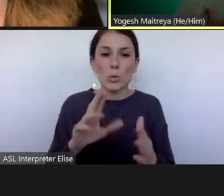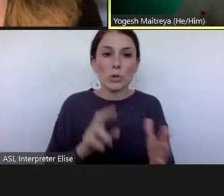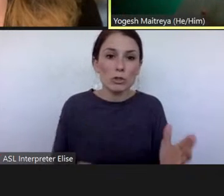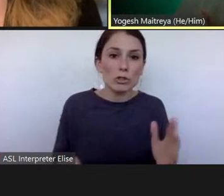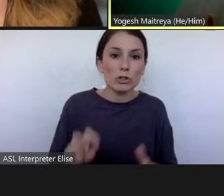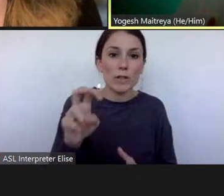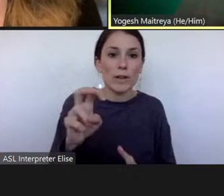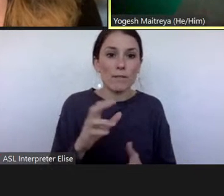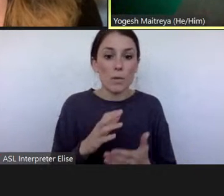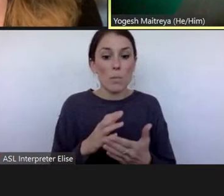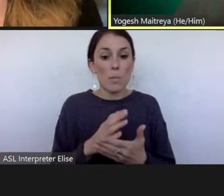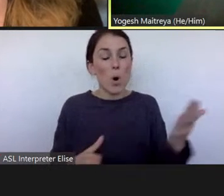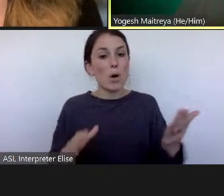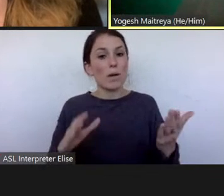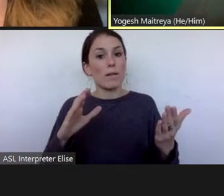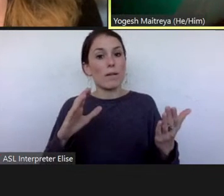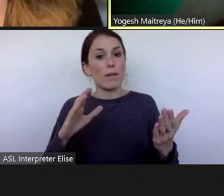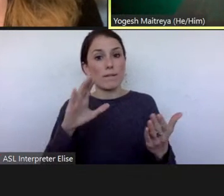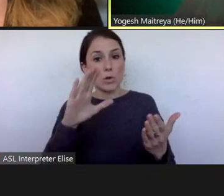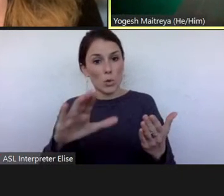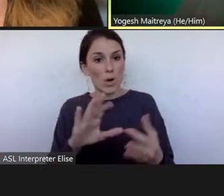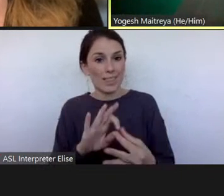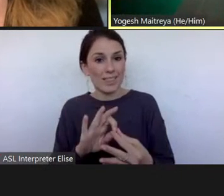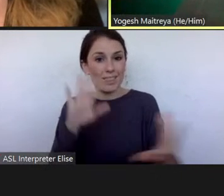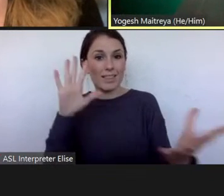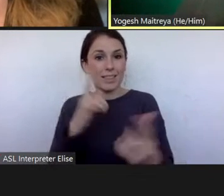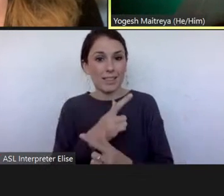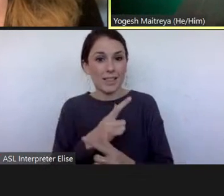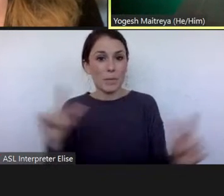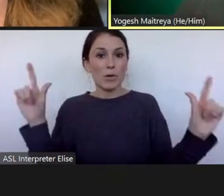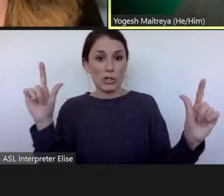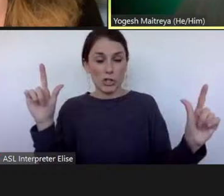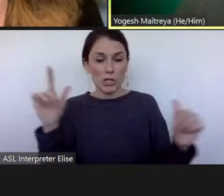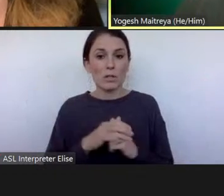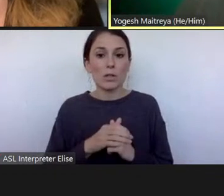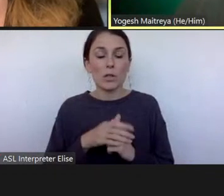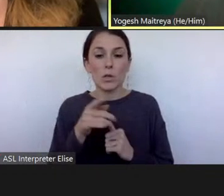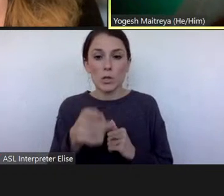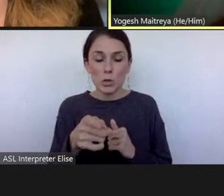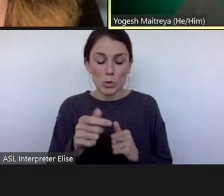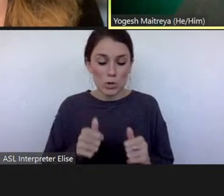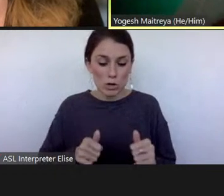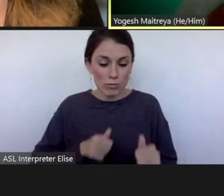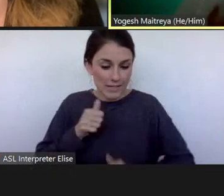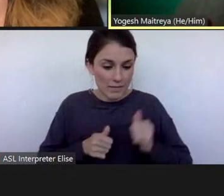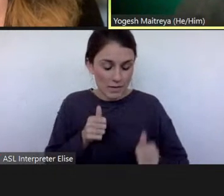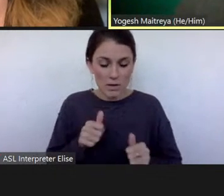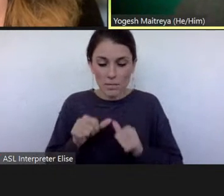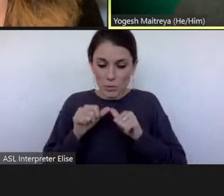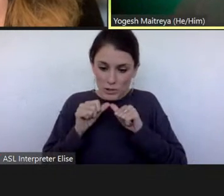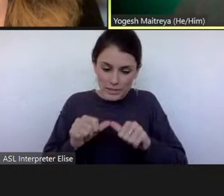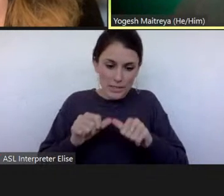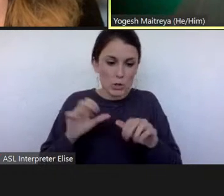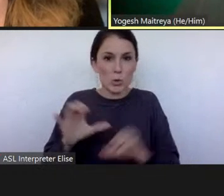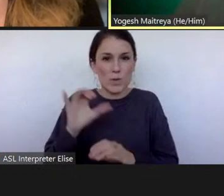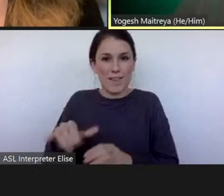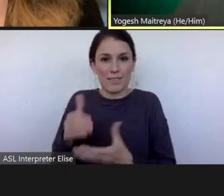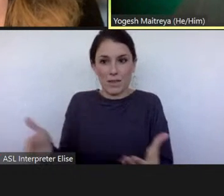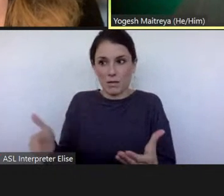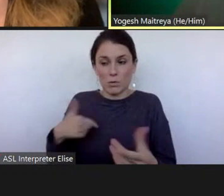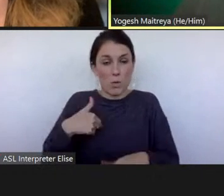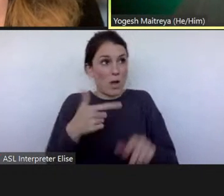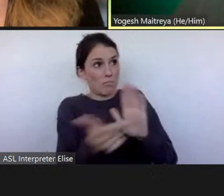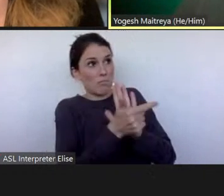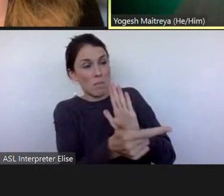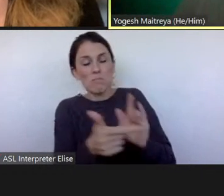your liberation, you aggressively, you persistently do that thing.